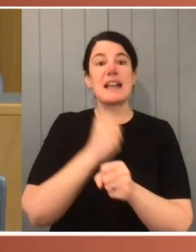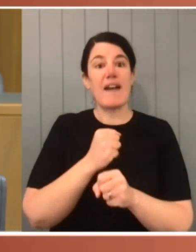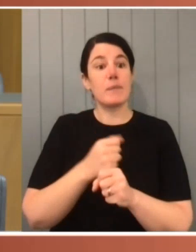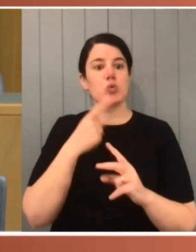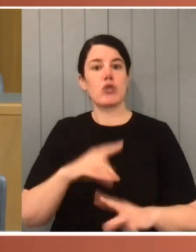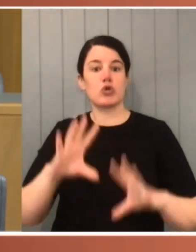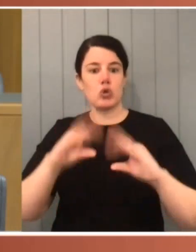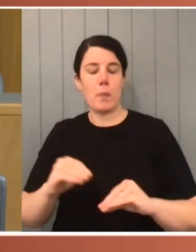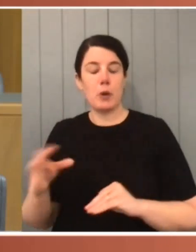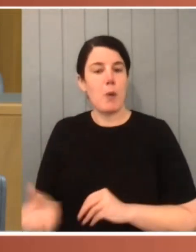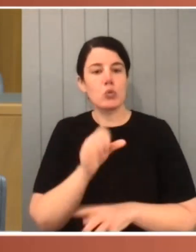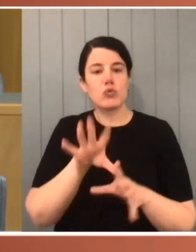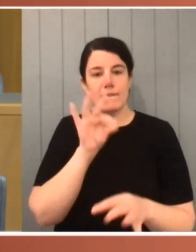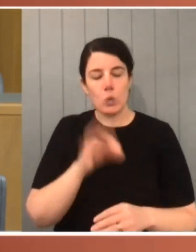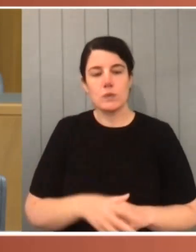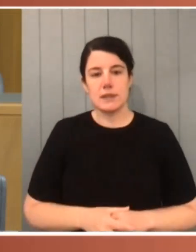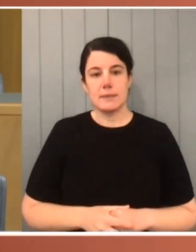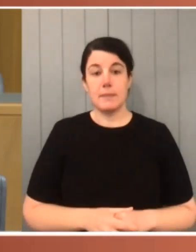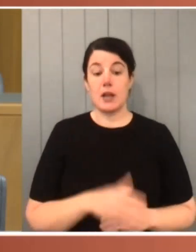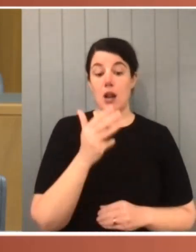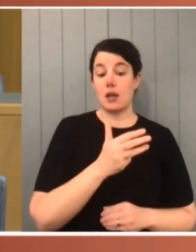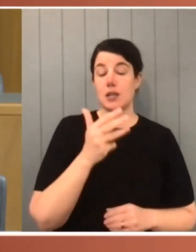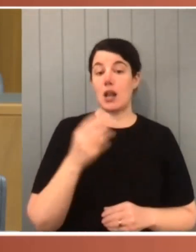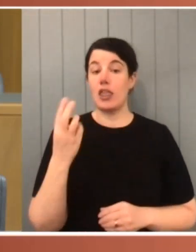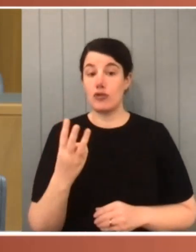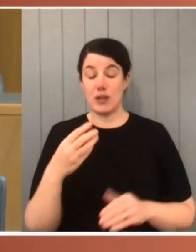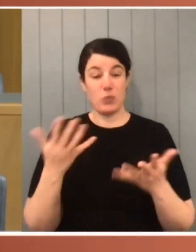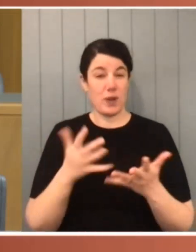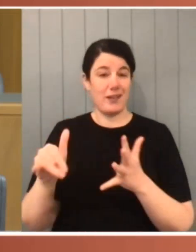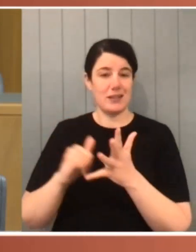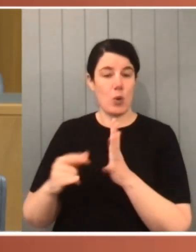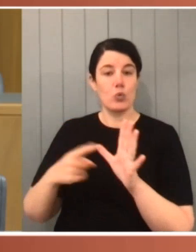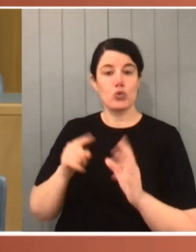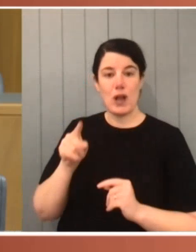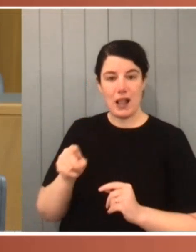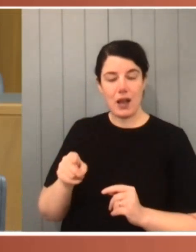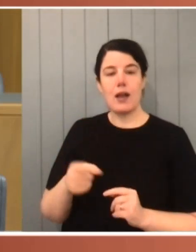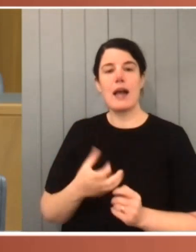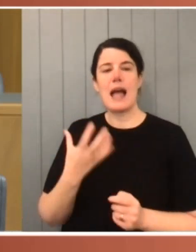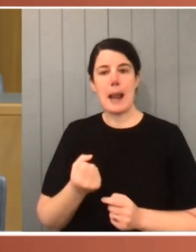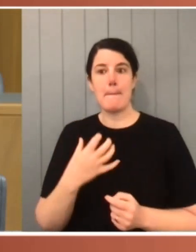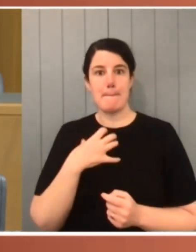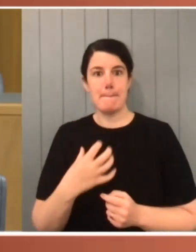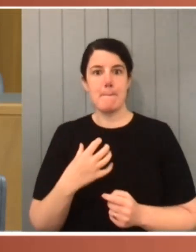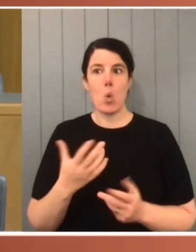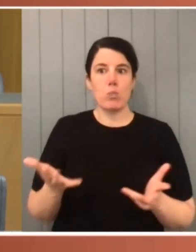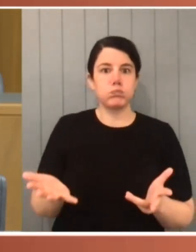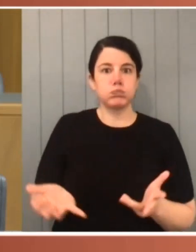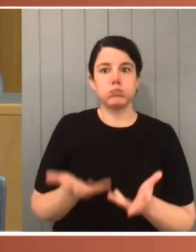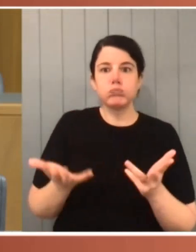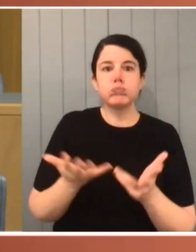voting. In 1993, in South Australia, there was more promising news